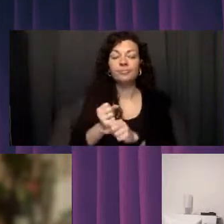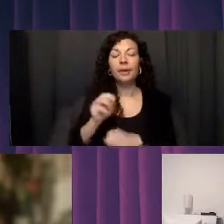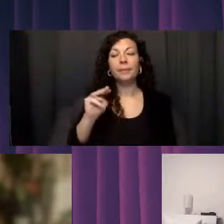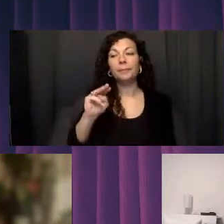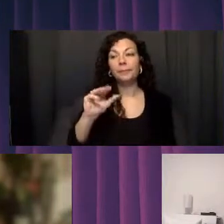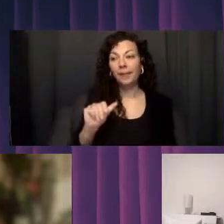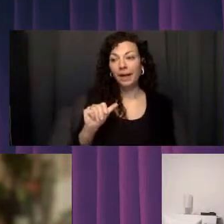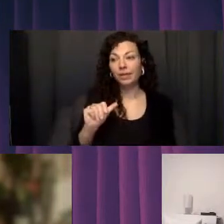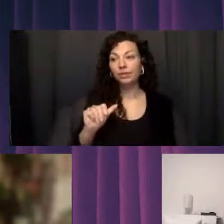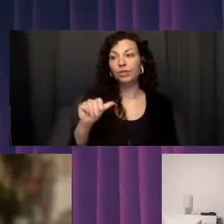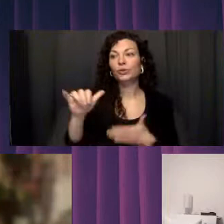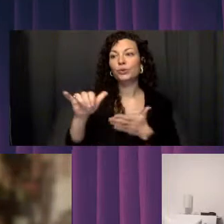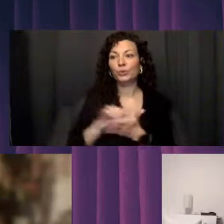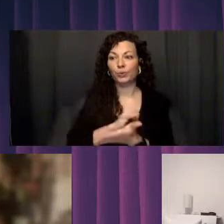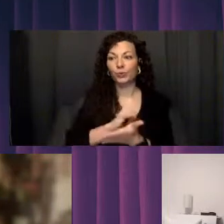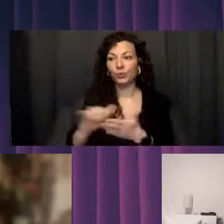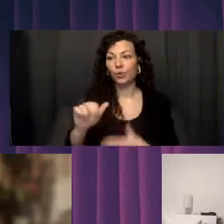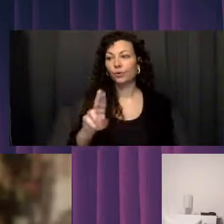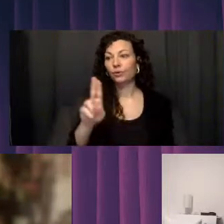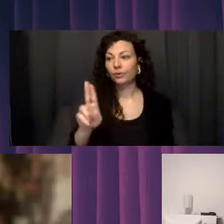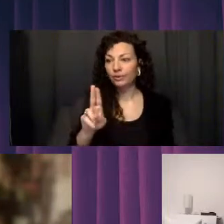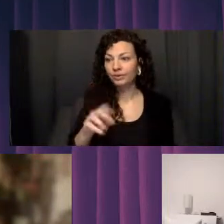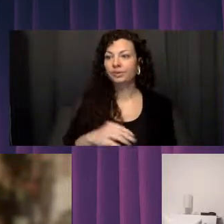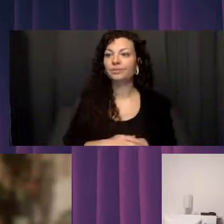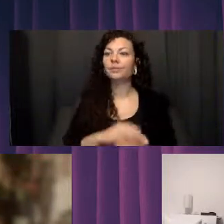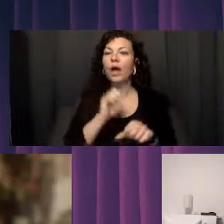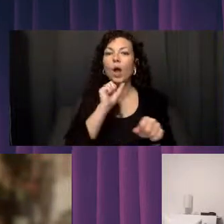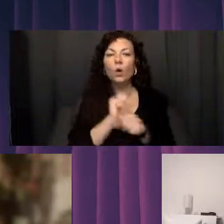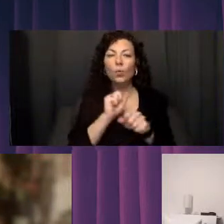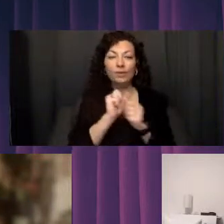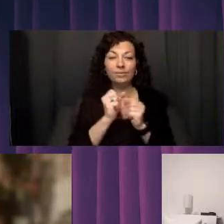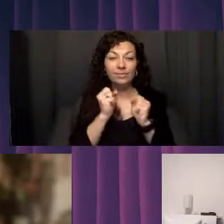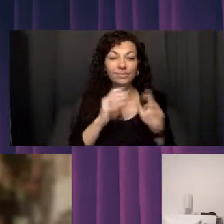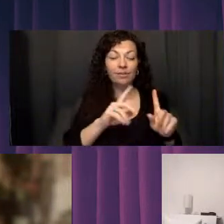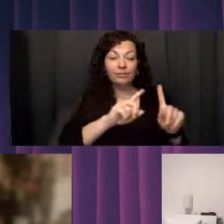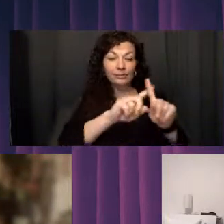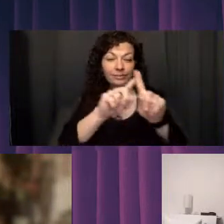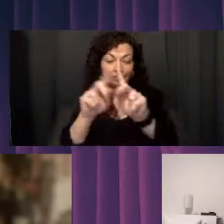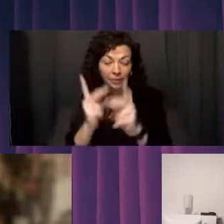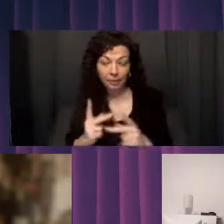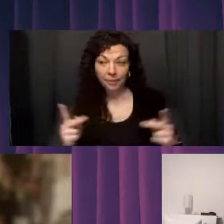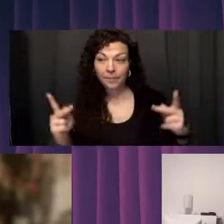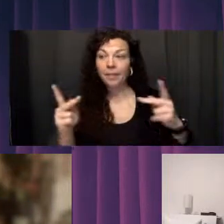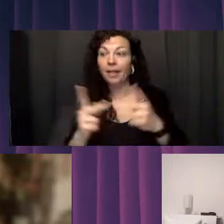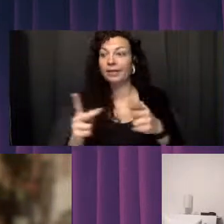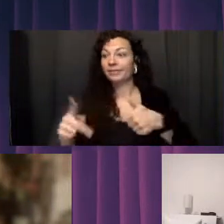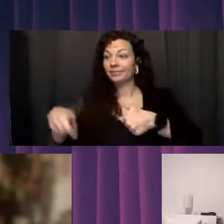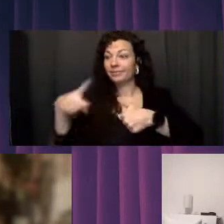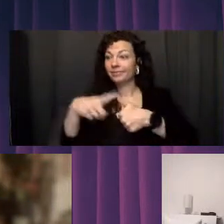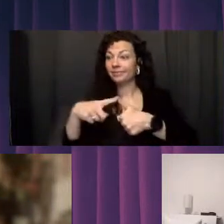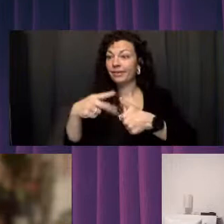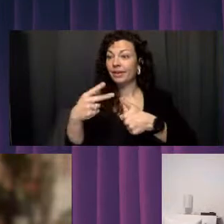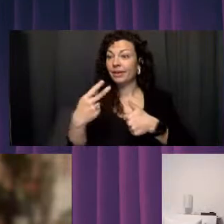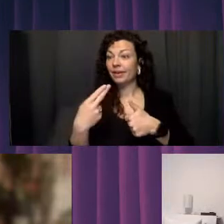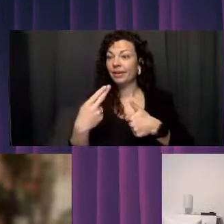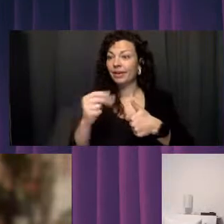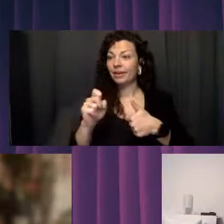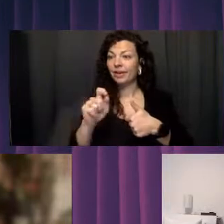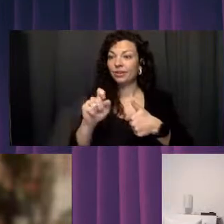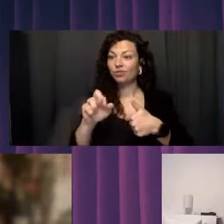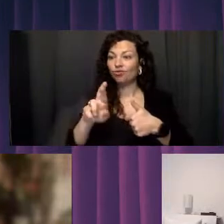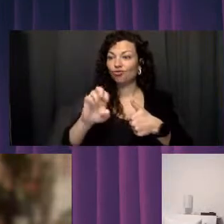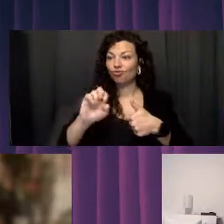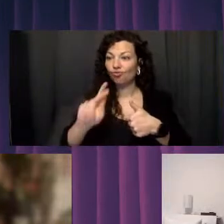at Hetrick Martin Institute, Trinity Place Shelter, the Ackerman Institute for the Family,